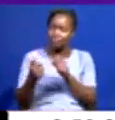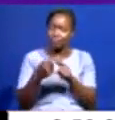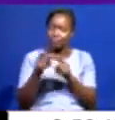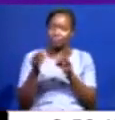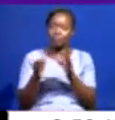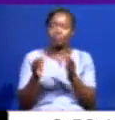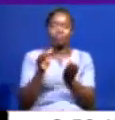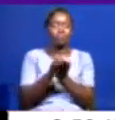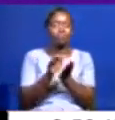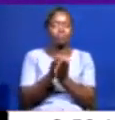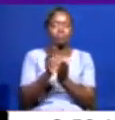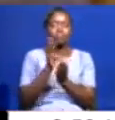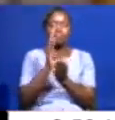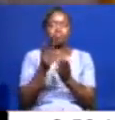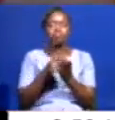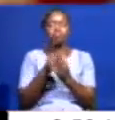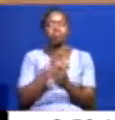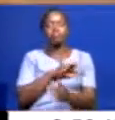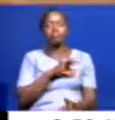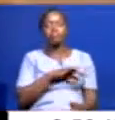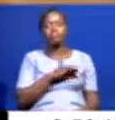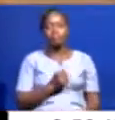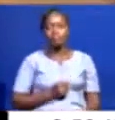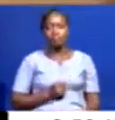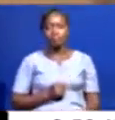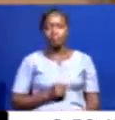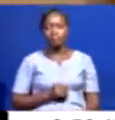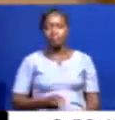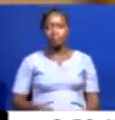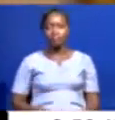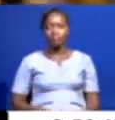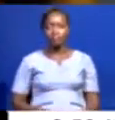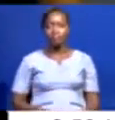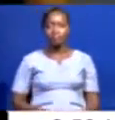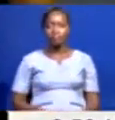storage ya maji wanafaidika. Trevor Ngende for Prime Edition.